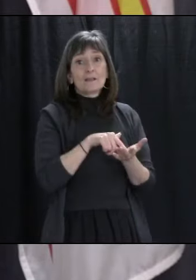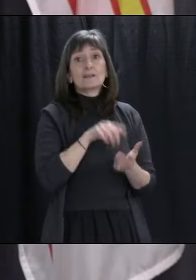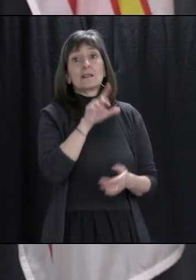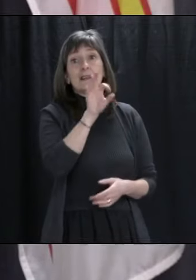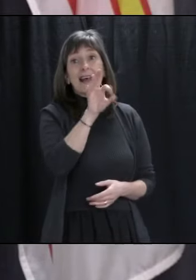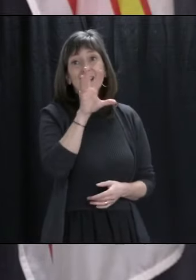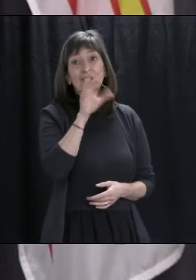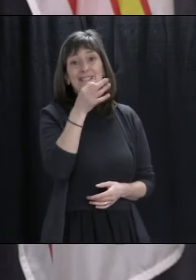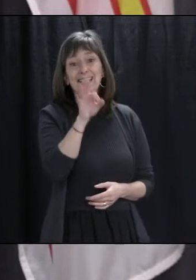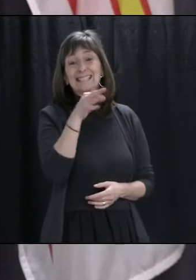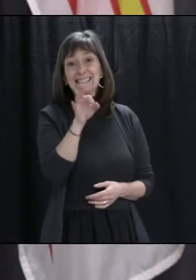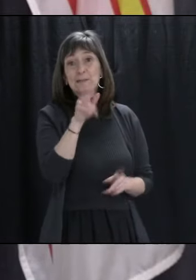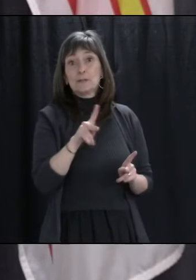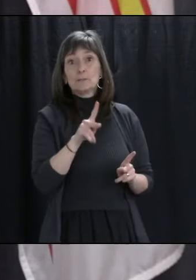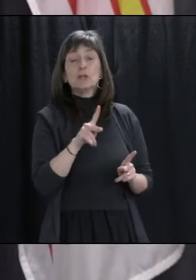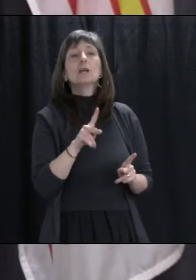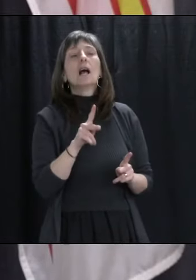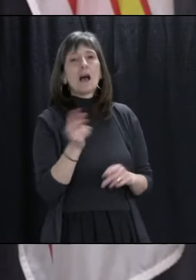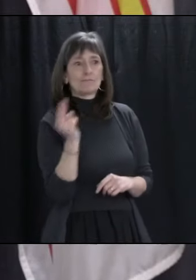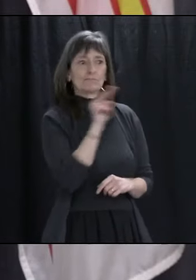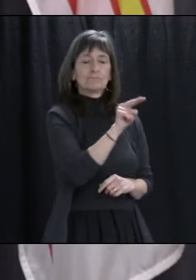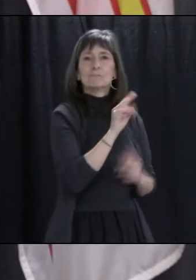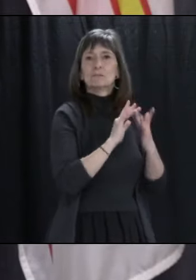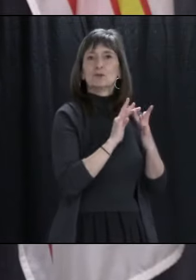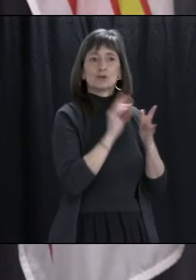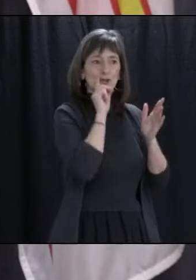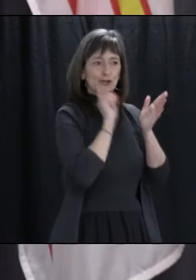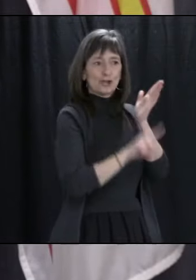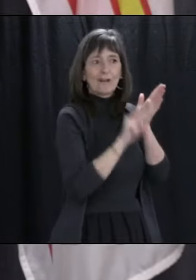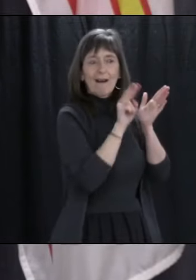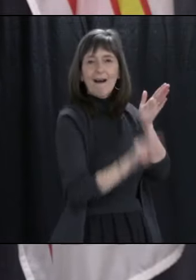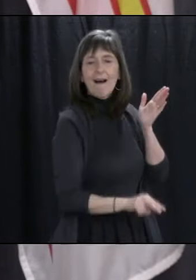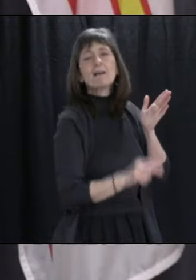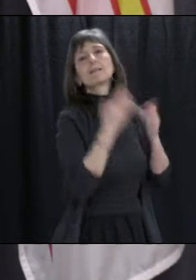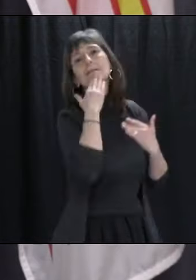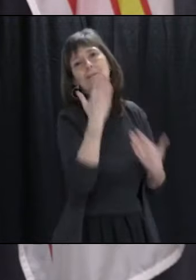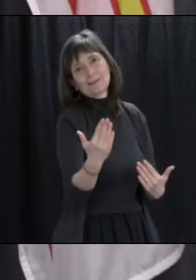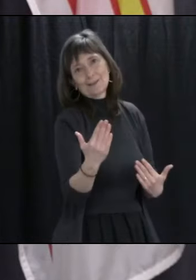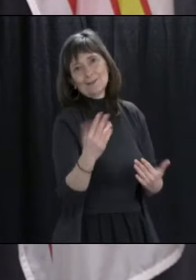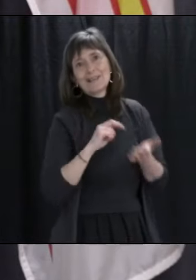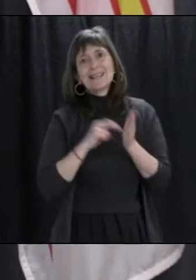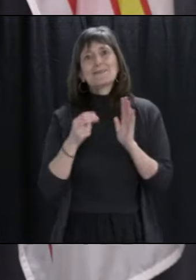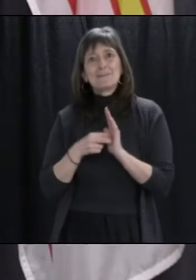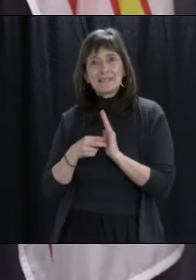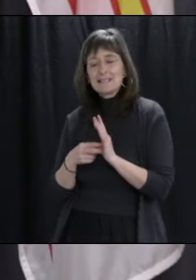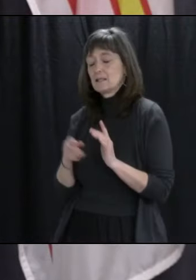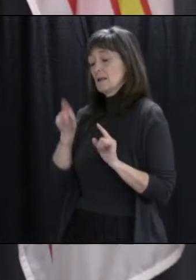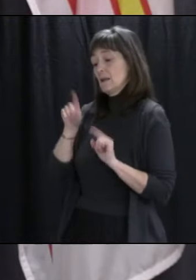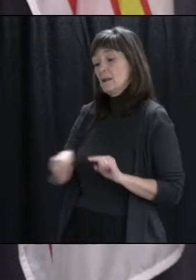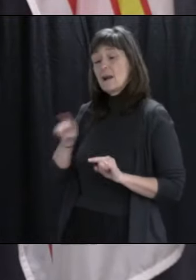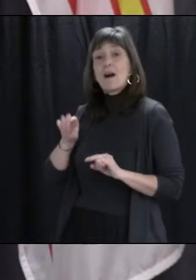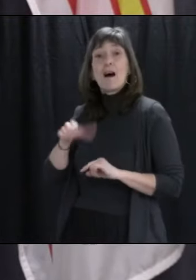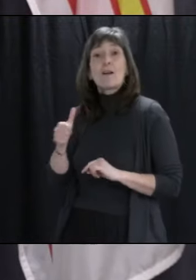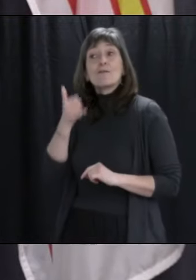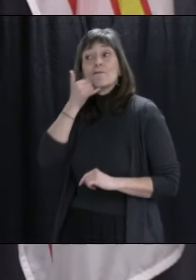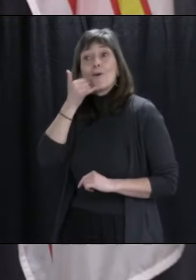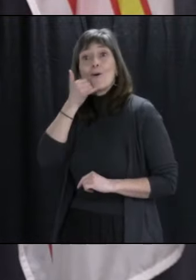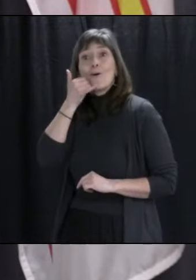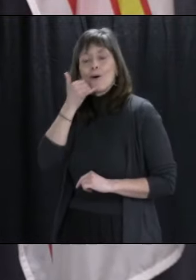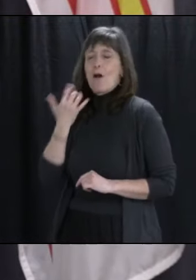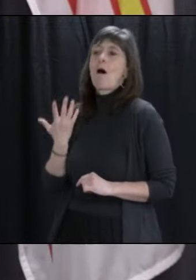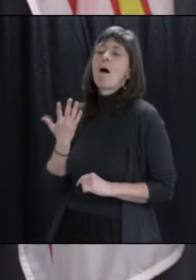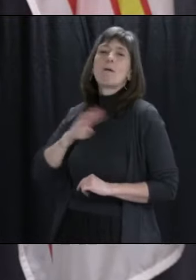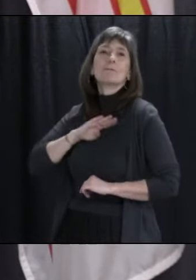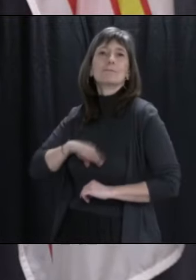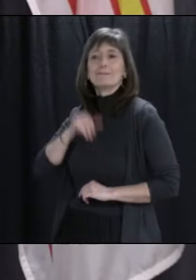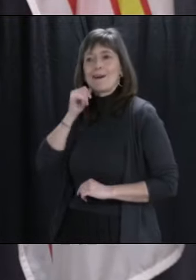This has significantly freed up time for healthcare workers to spend on contact tracing, and we strongly encourage people